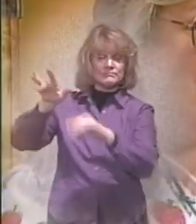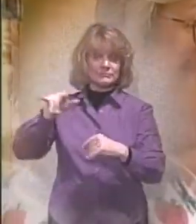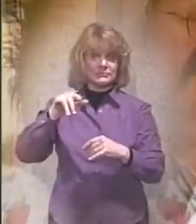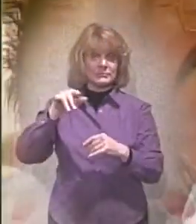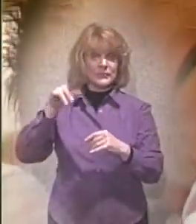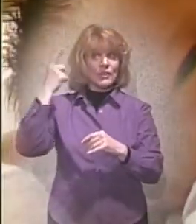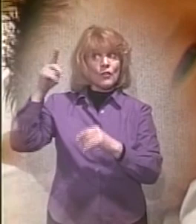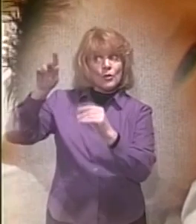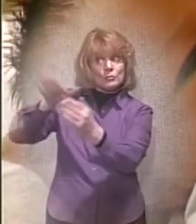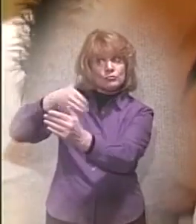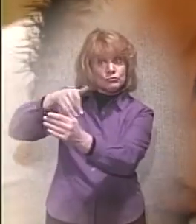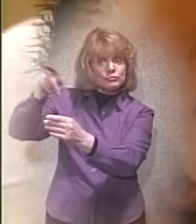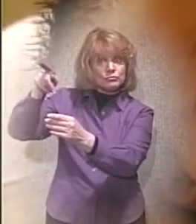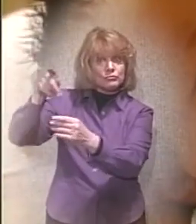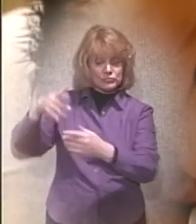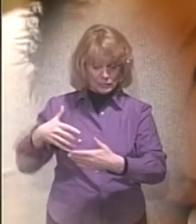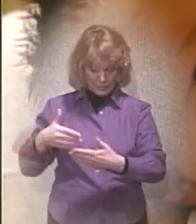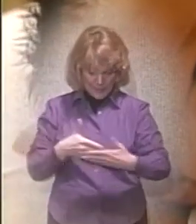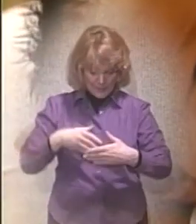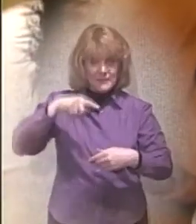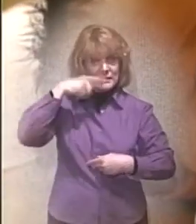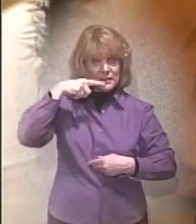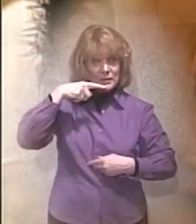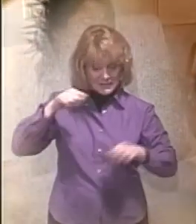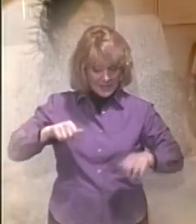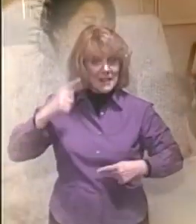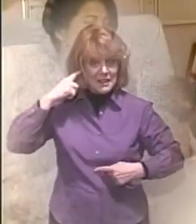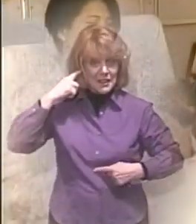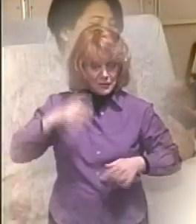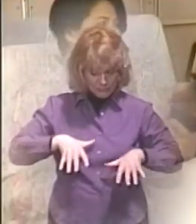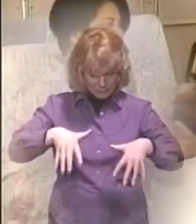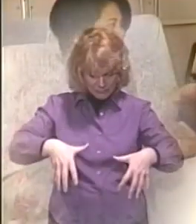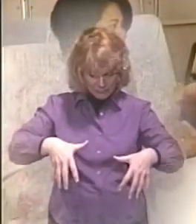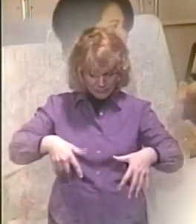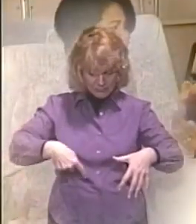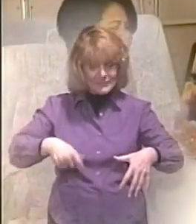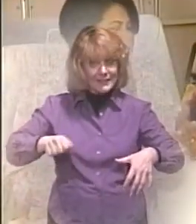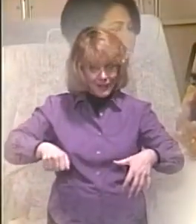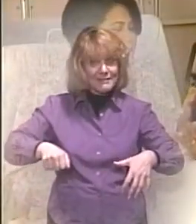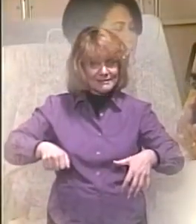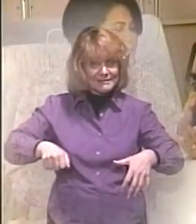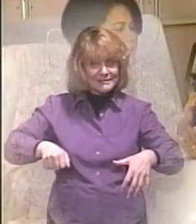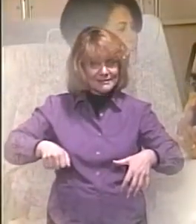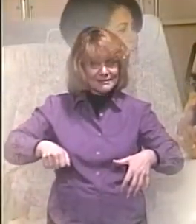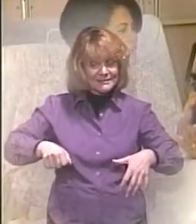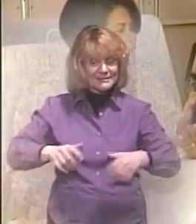it. After the baby's born, he'll respond to that same music.